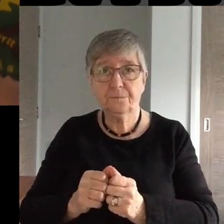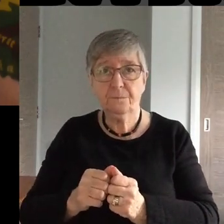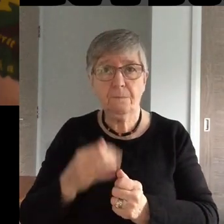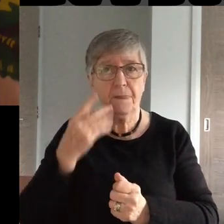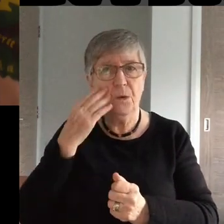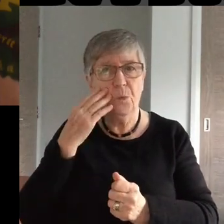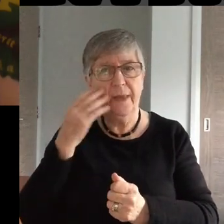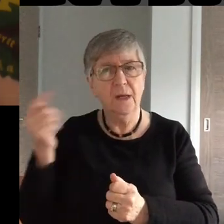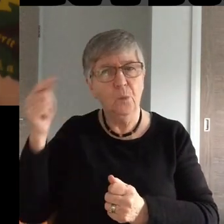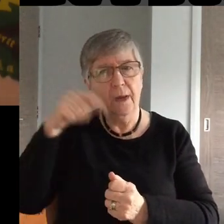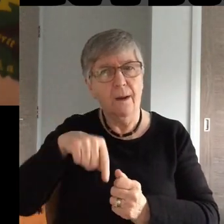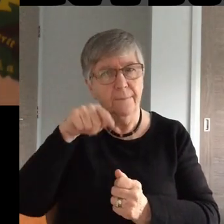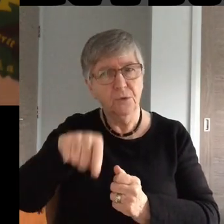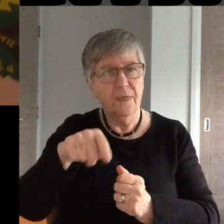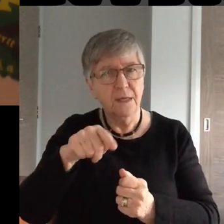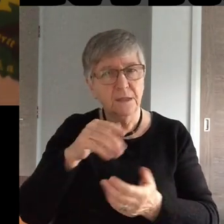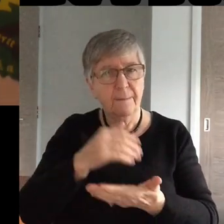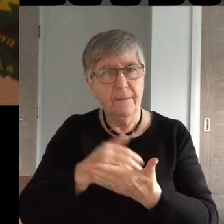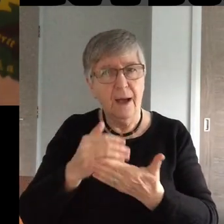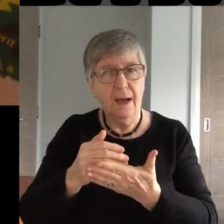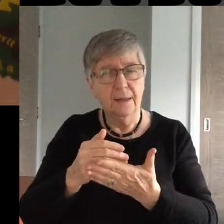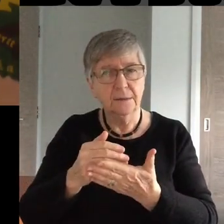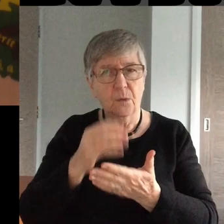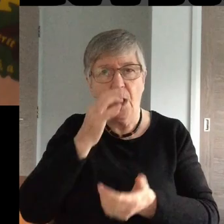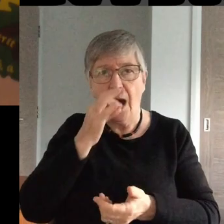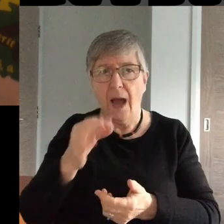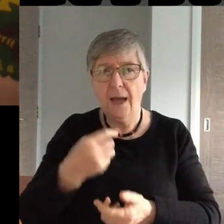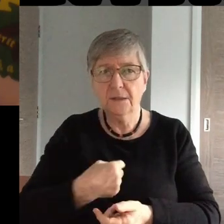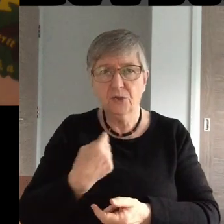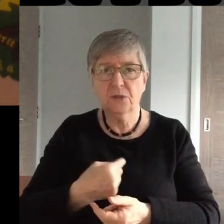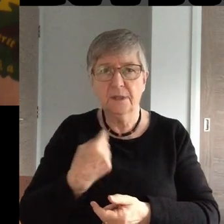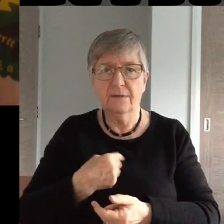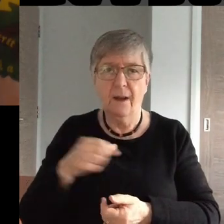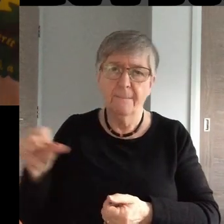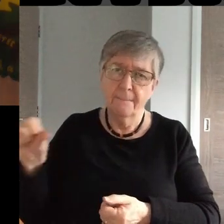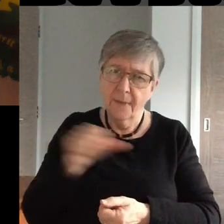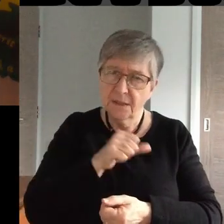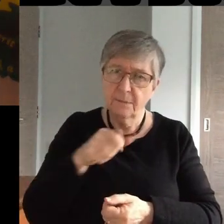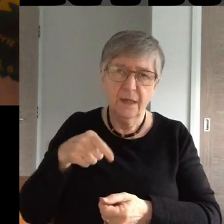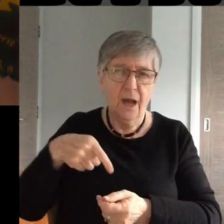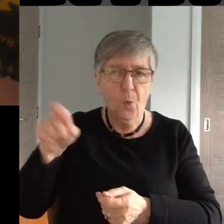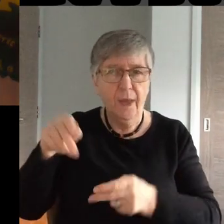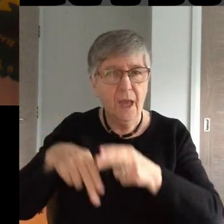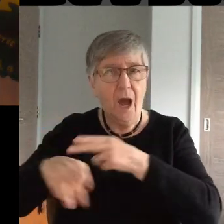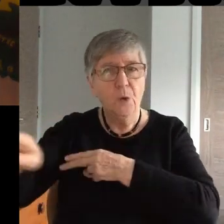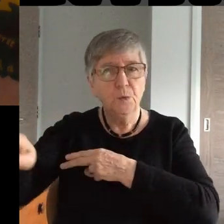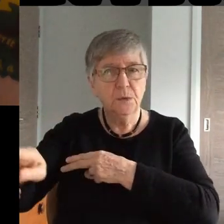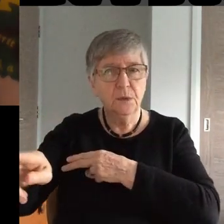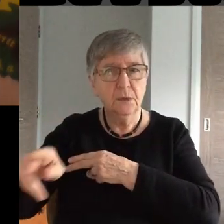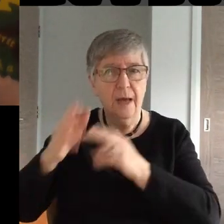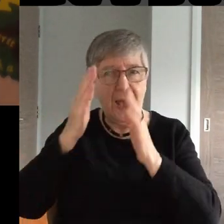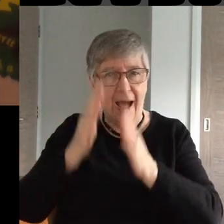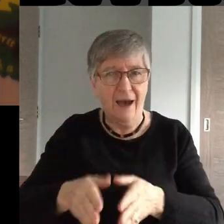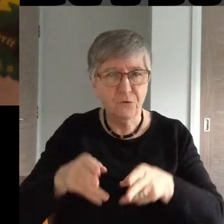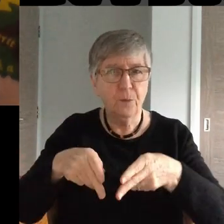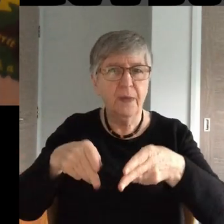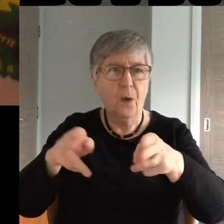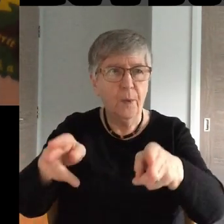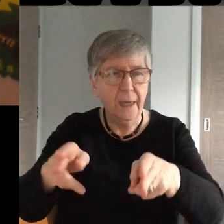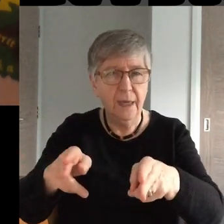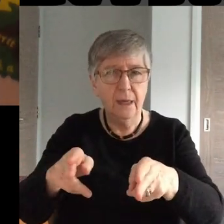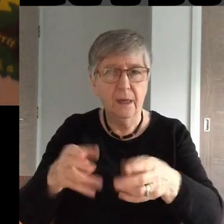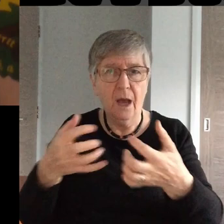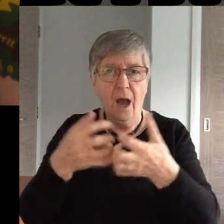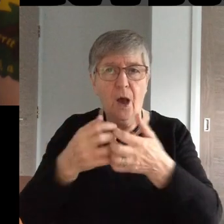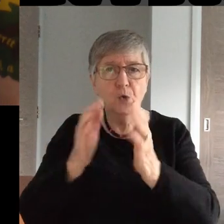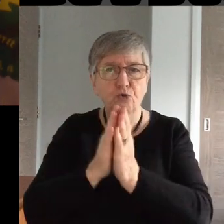And as we get to this point in the scripture, we ask ourselves, don't we, there must be a way out. There has to be a way for the church